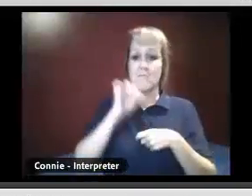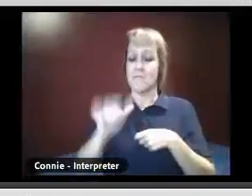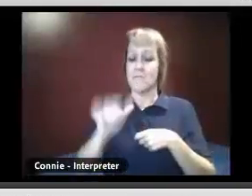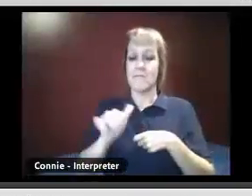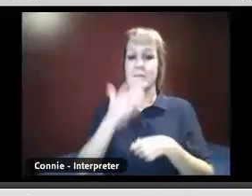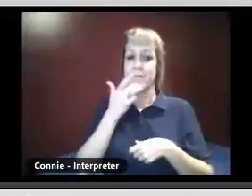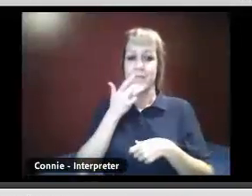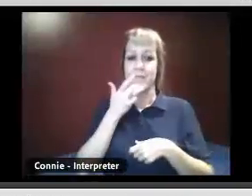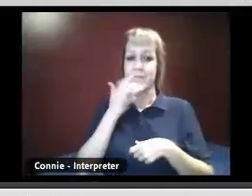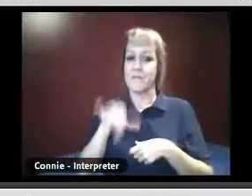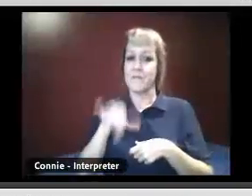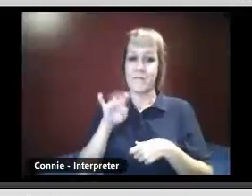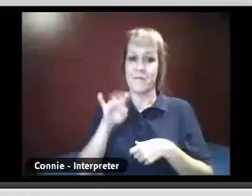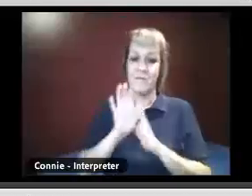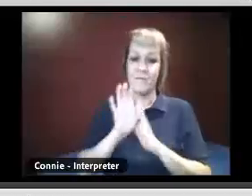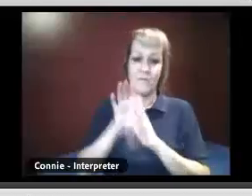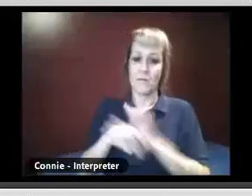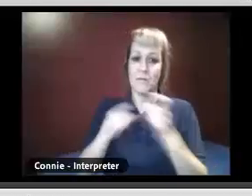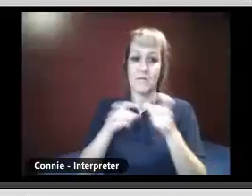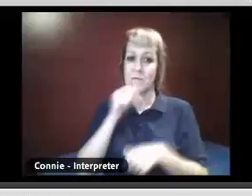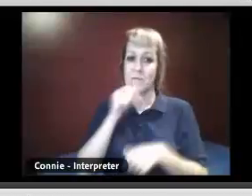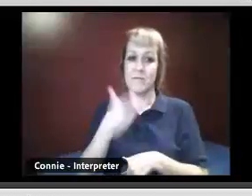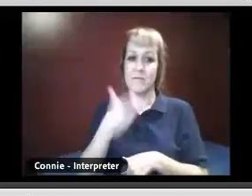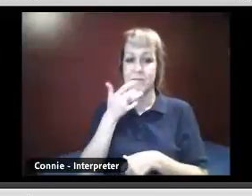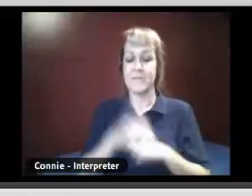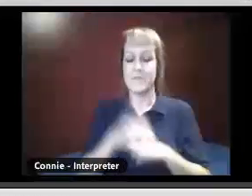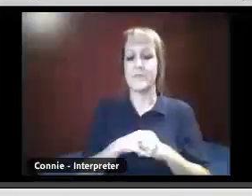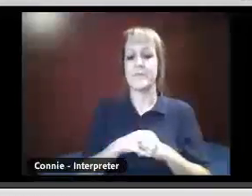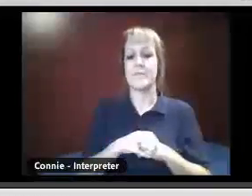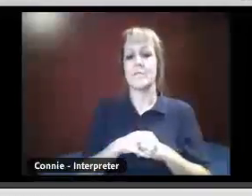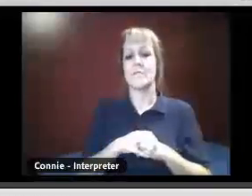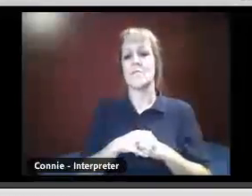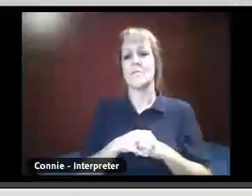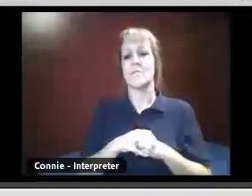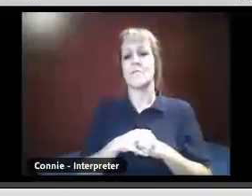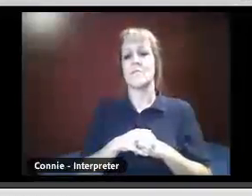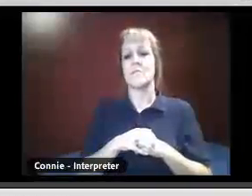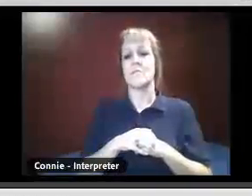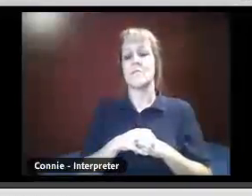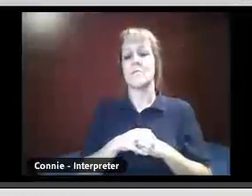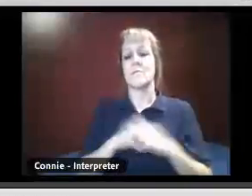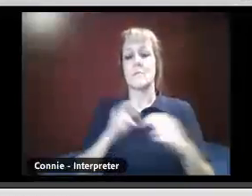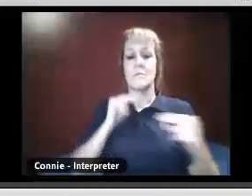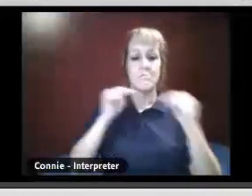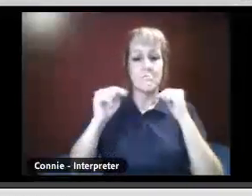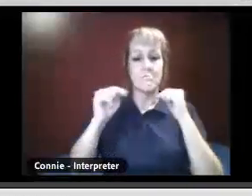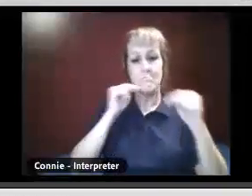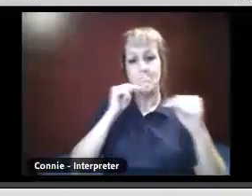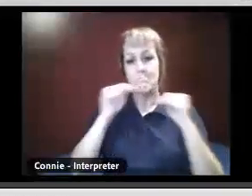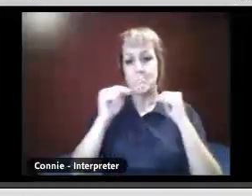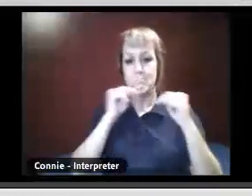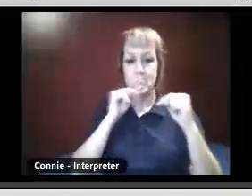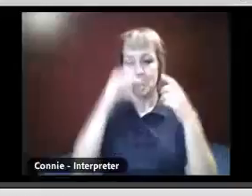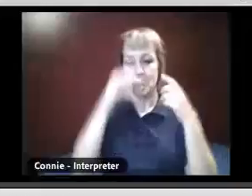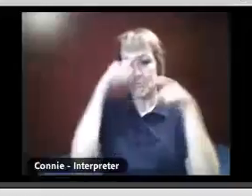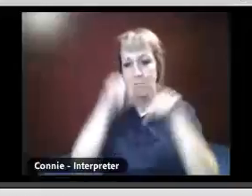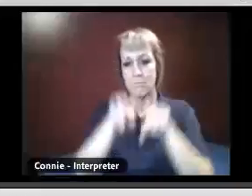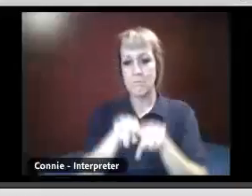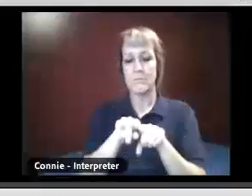style for most of the time. That kind of brings us to our compromising in the middle here. We've looked at